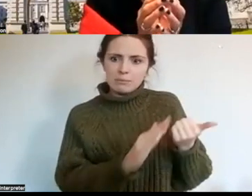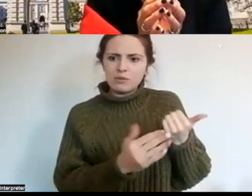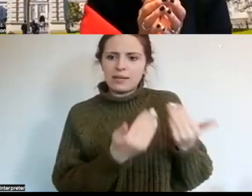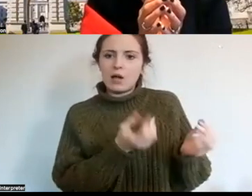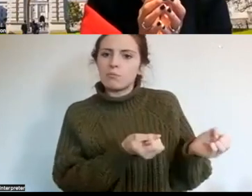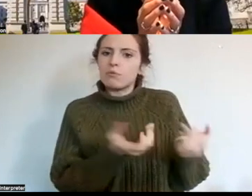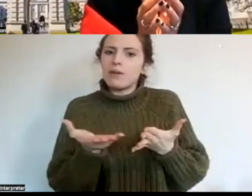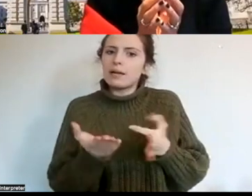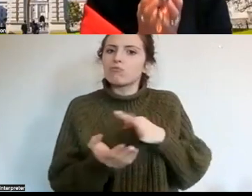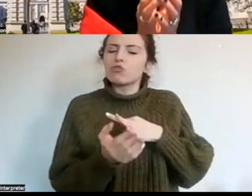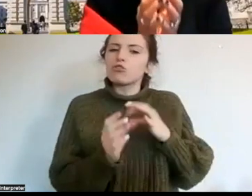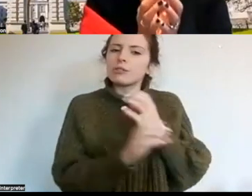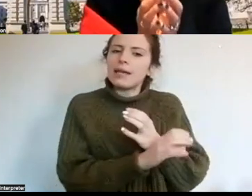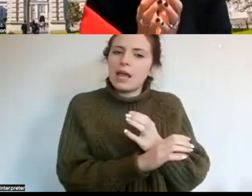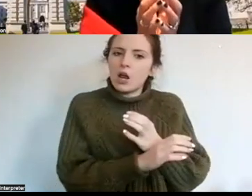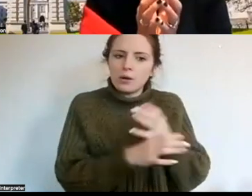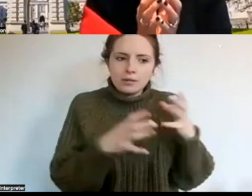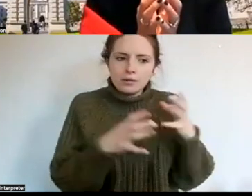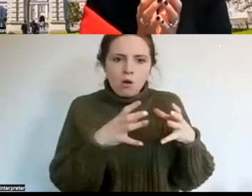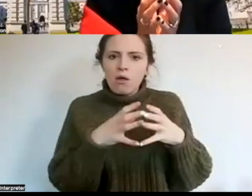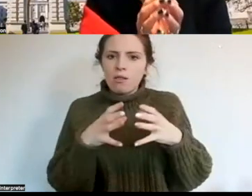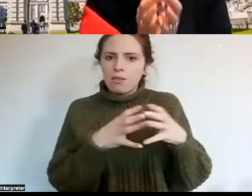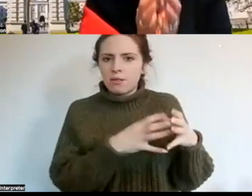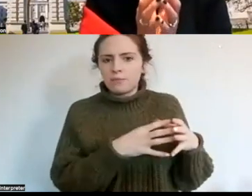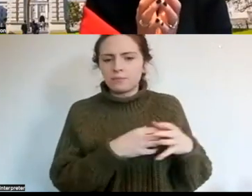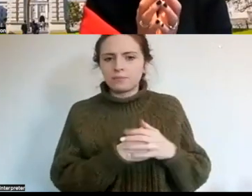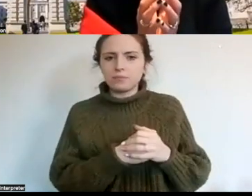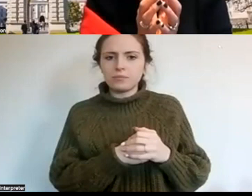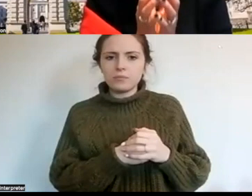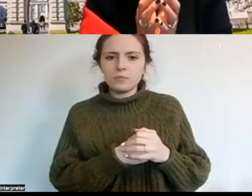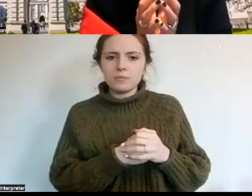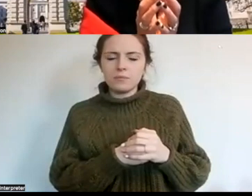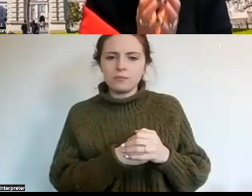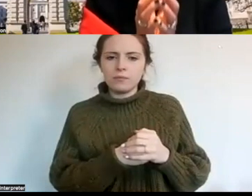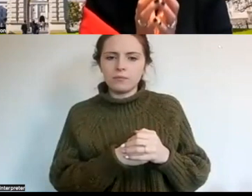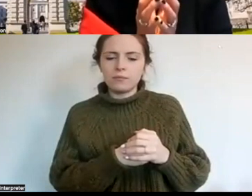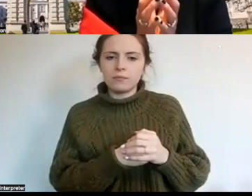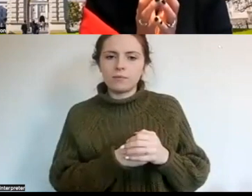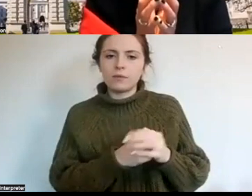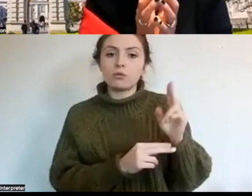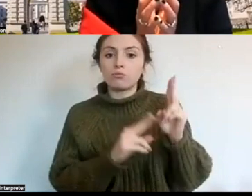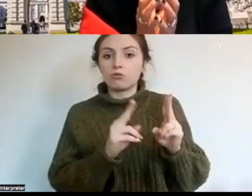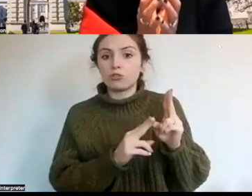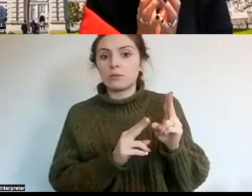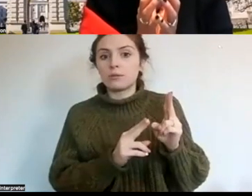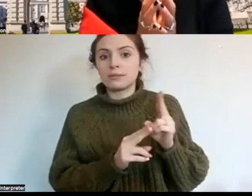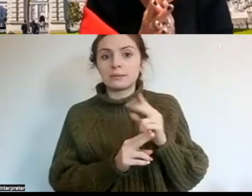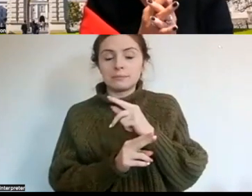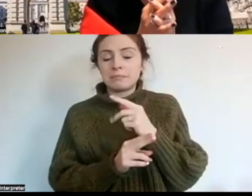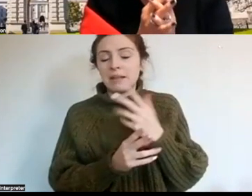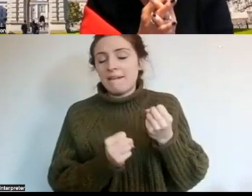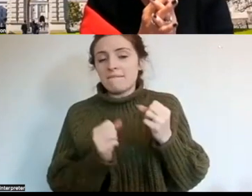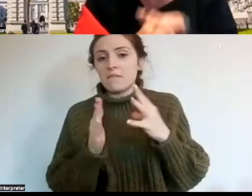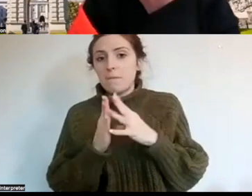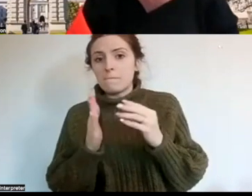in smaller settings. And we should also be informing the model of care suitable for the generic elderly. So